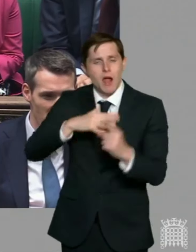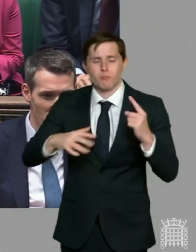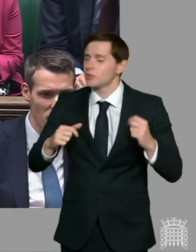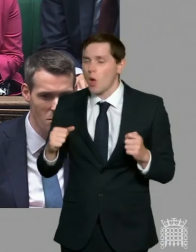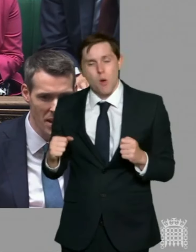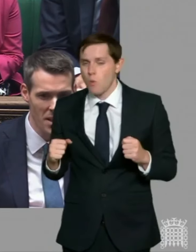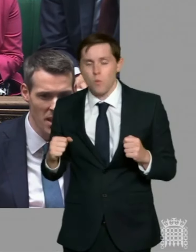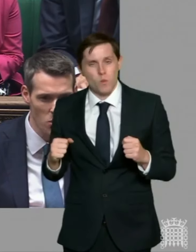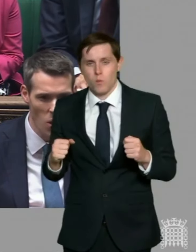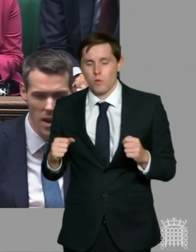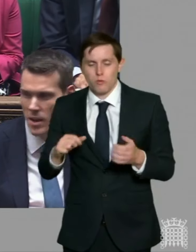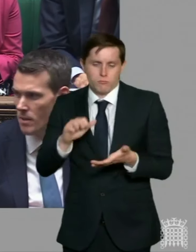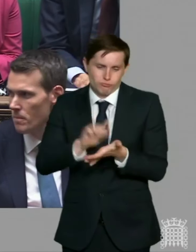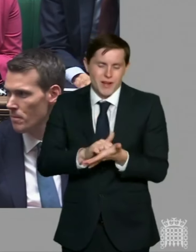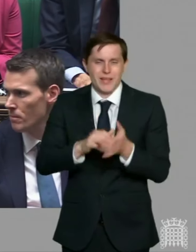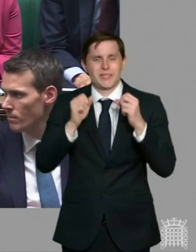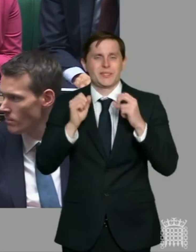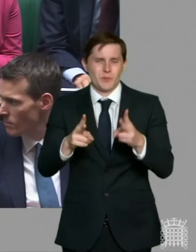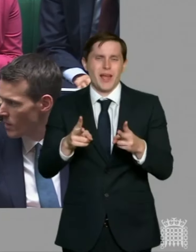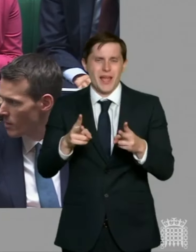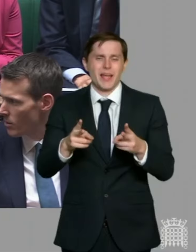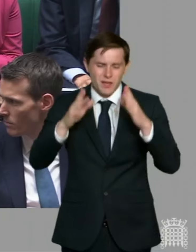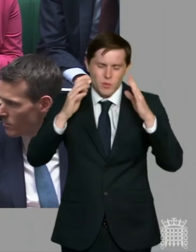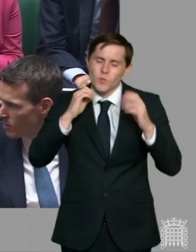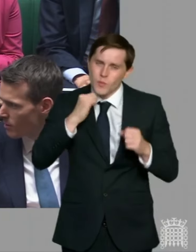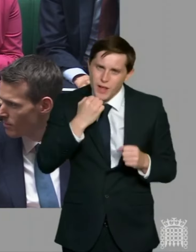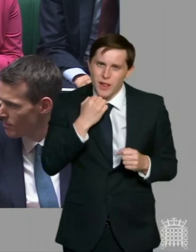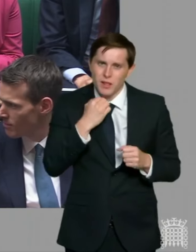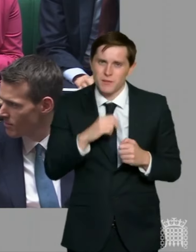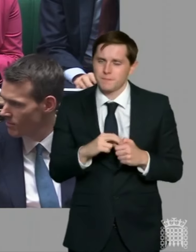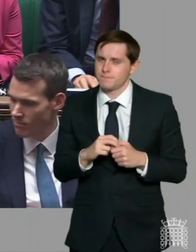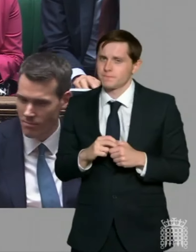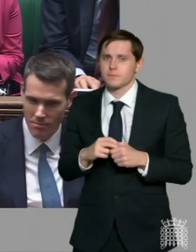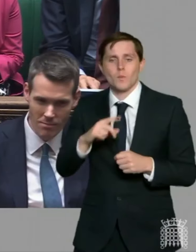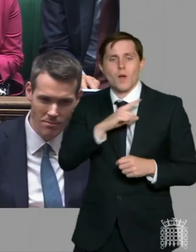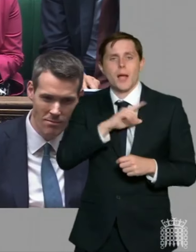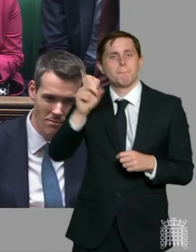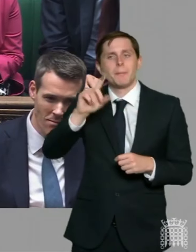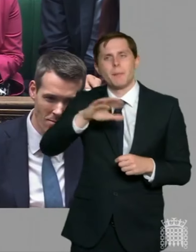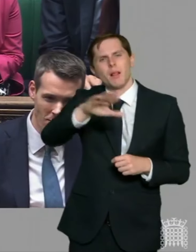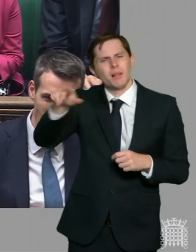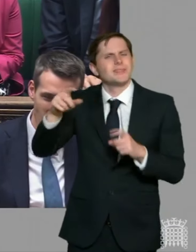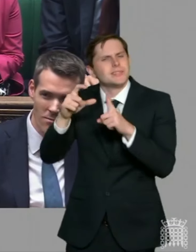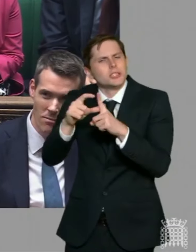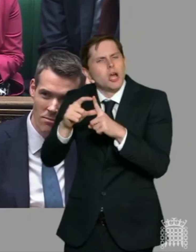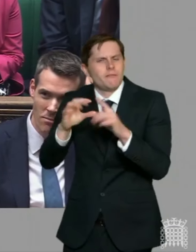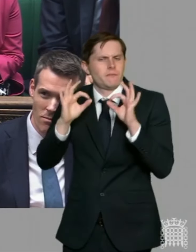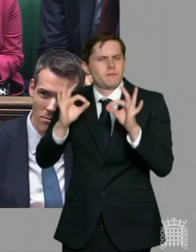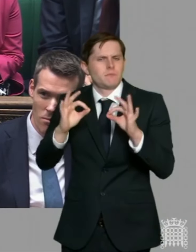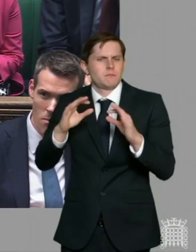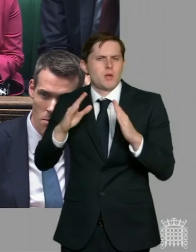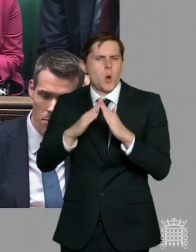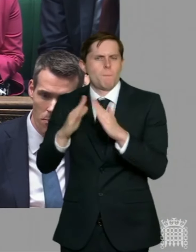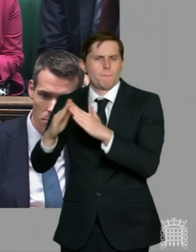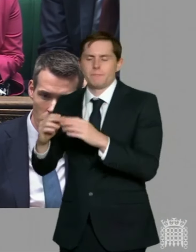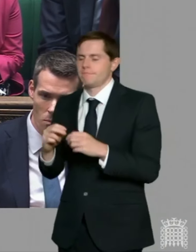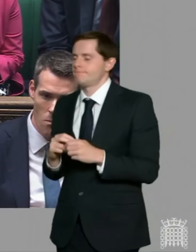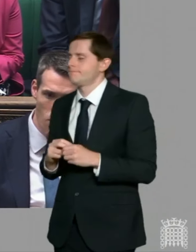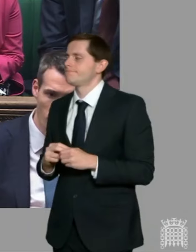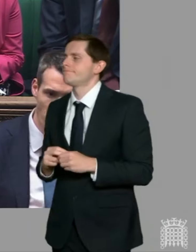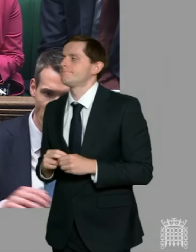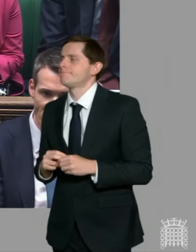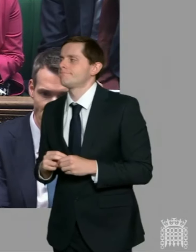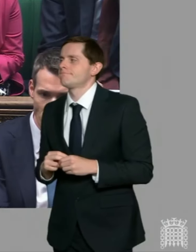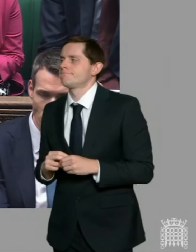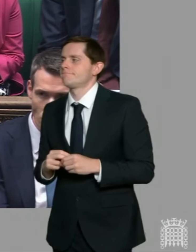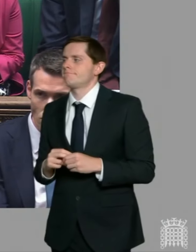that they need. And I come to the point the Right Honourable Lady made about councils and representing